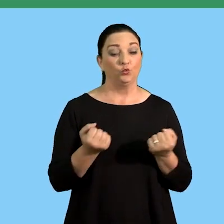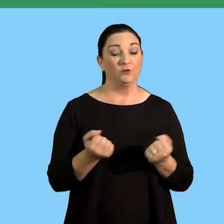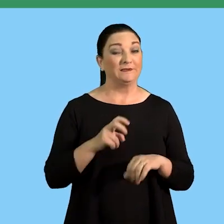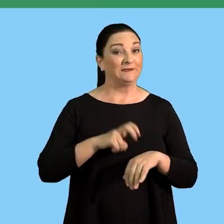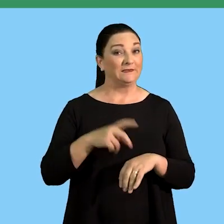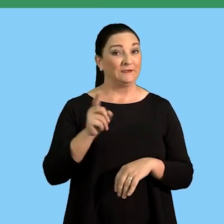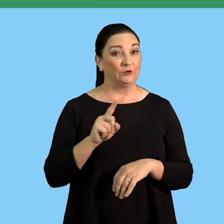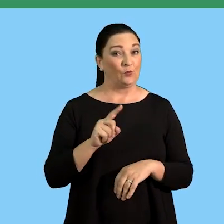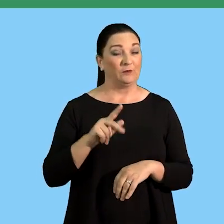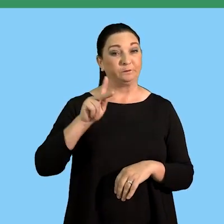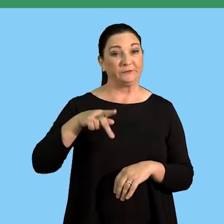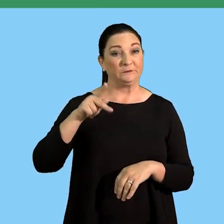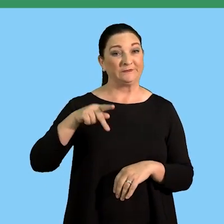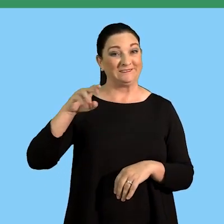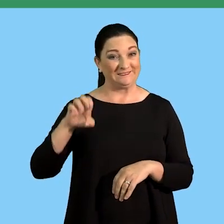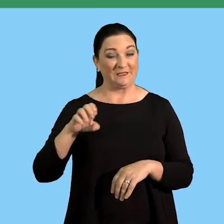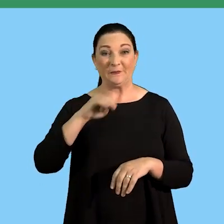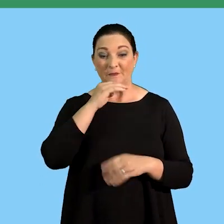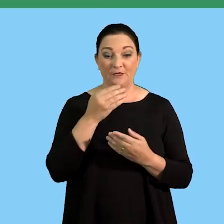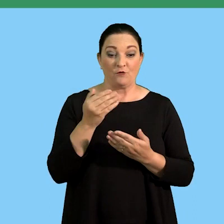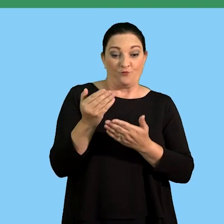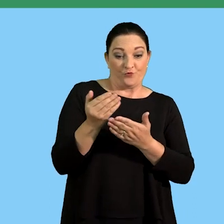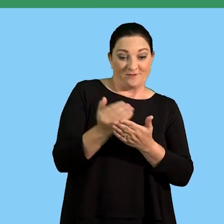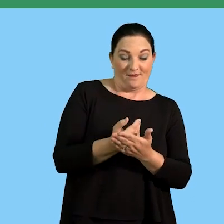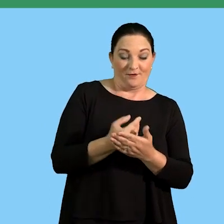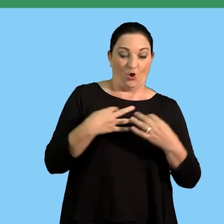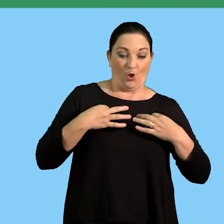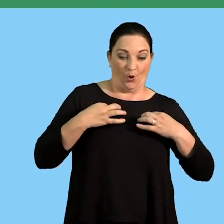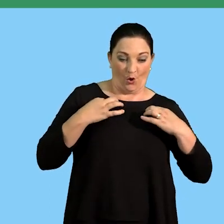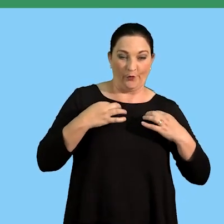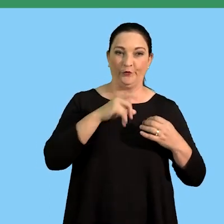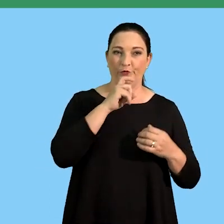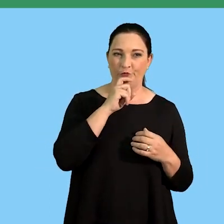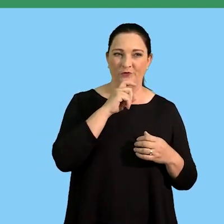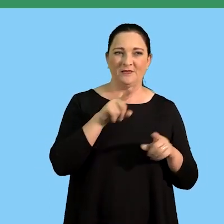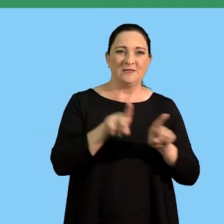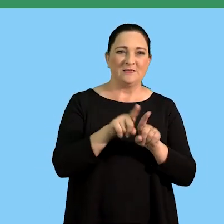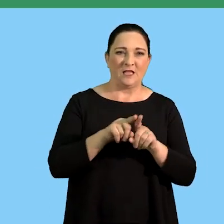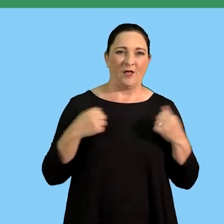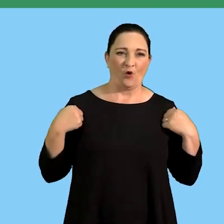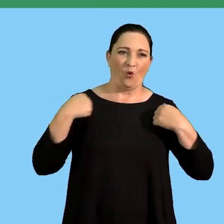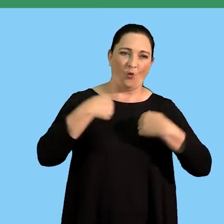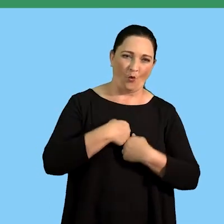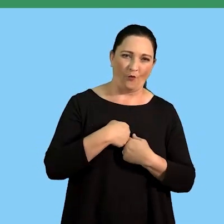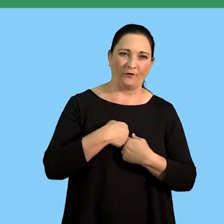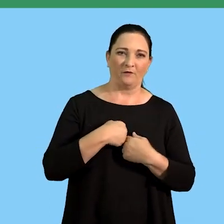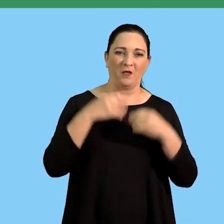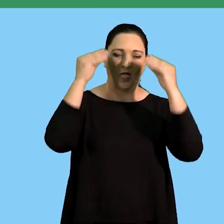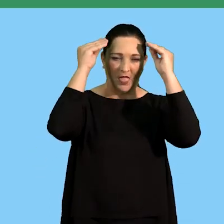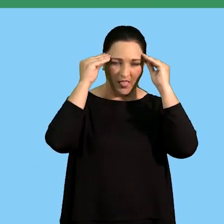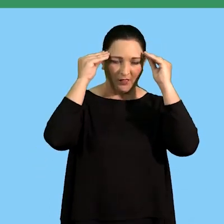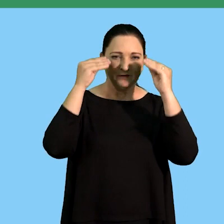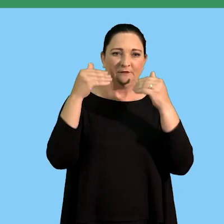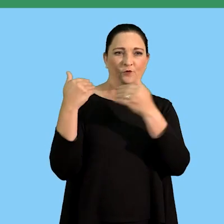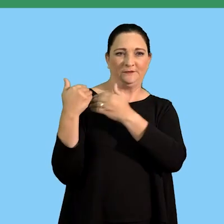Workers also need to wear protective clothing and gear such as the overalls, their safety